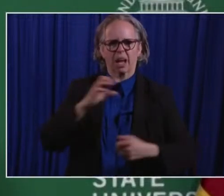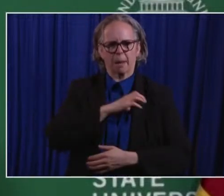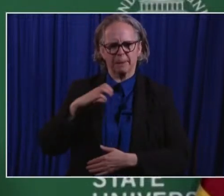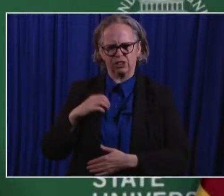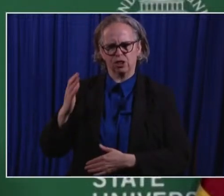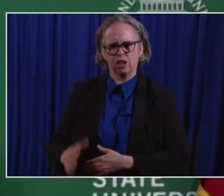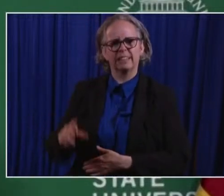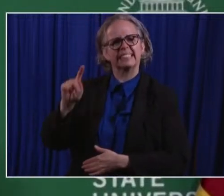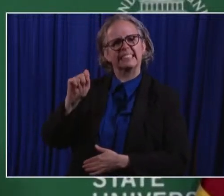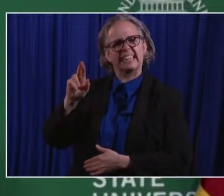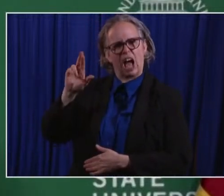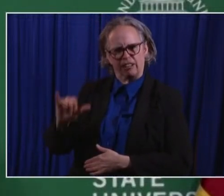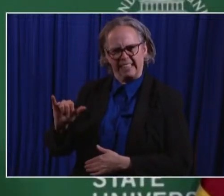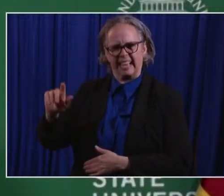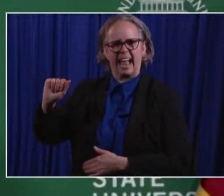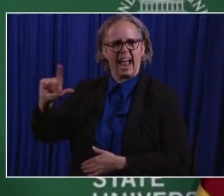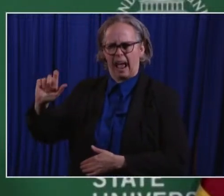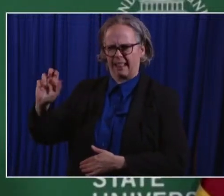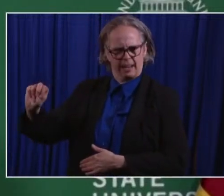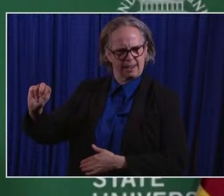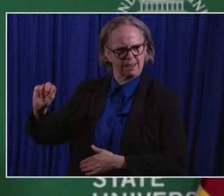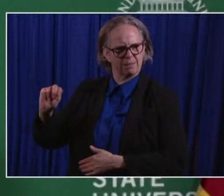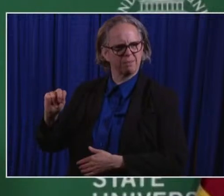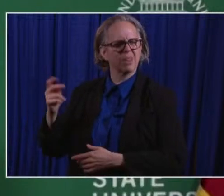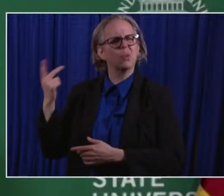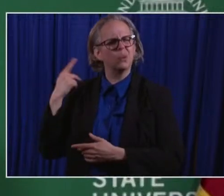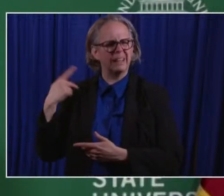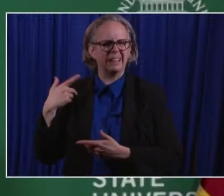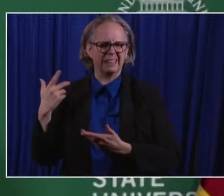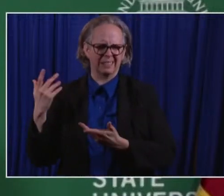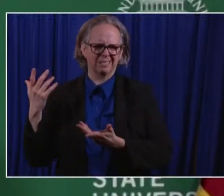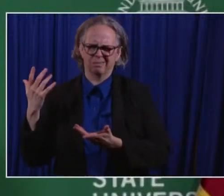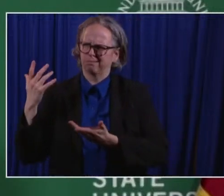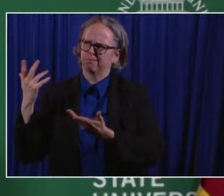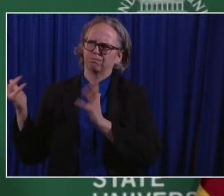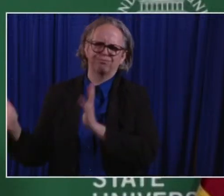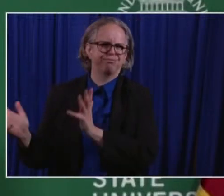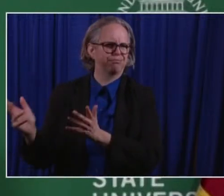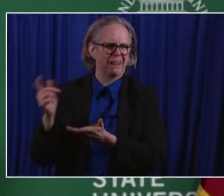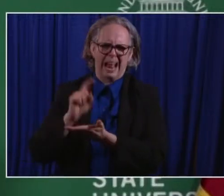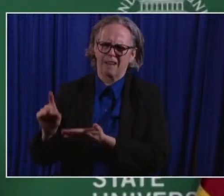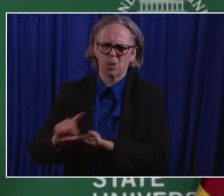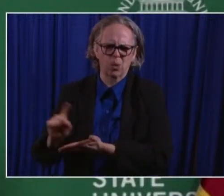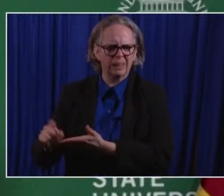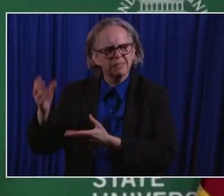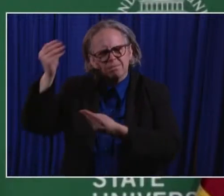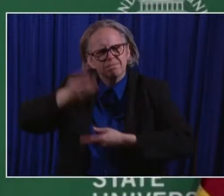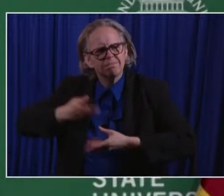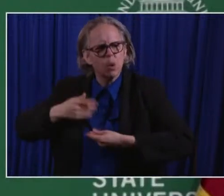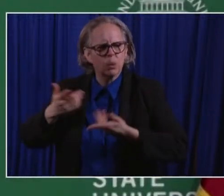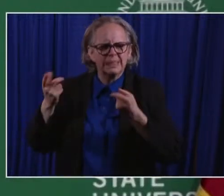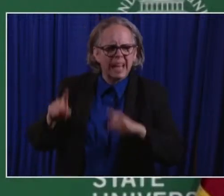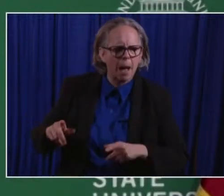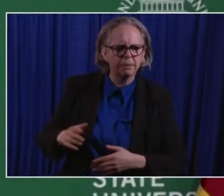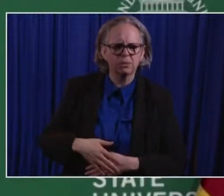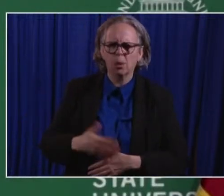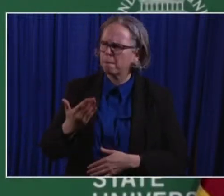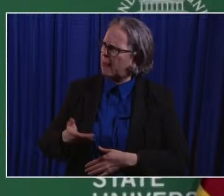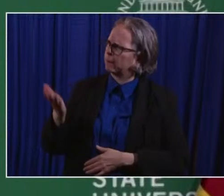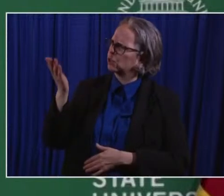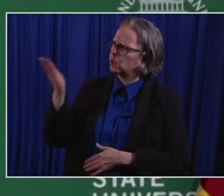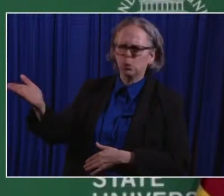week, tells me what's going on and gives me a report. Terry, you might want to talk a little bit about